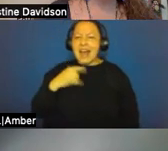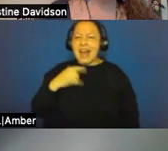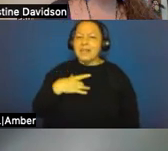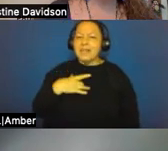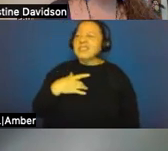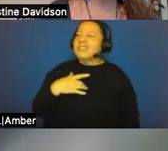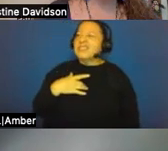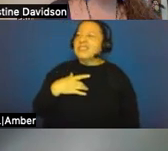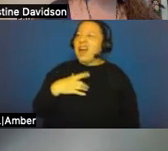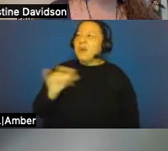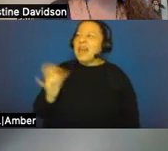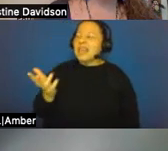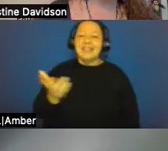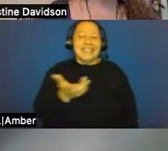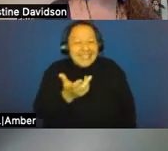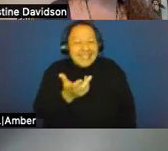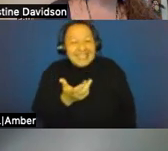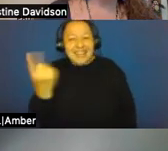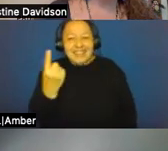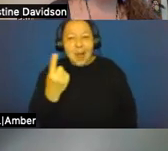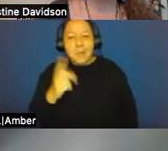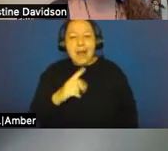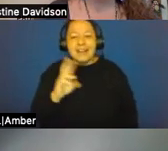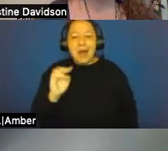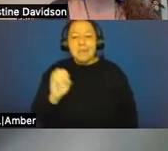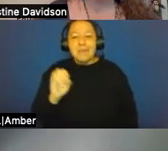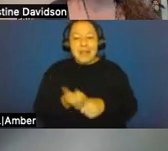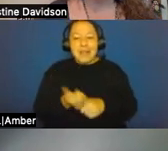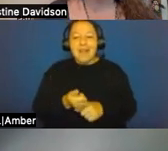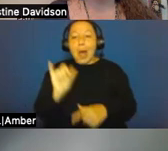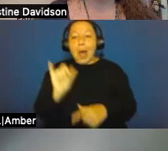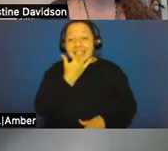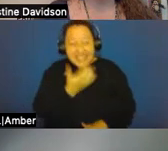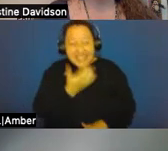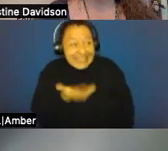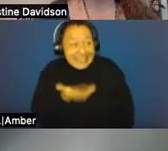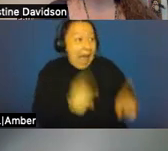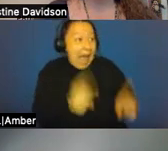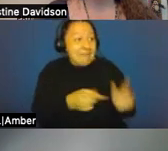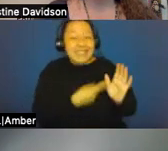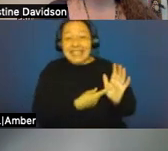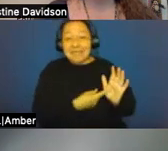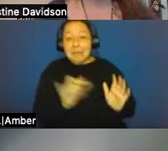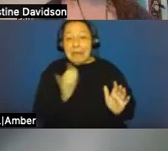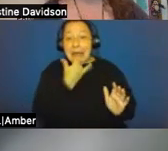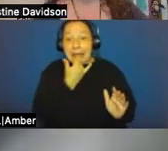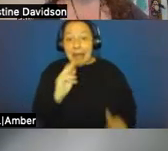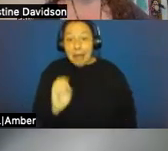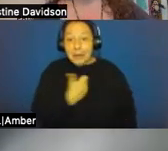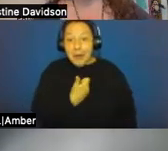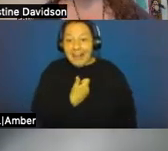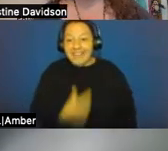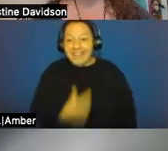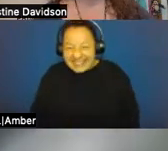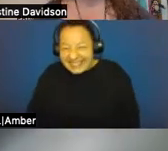There we go. So that happens. Sometimes we accidentally unmute. And sometimes